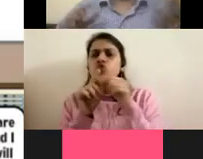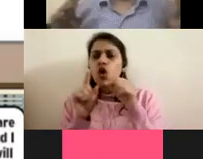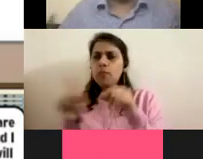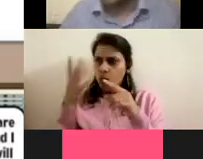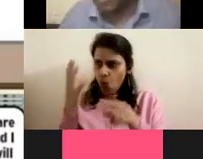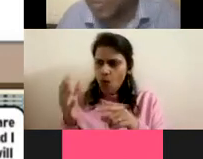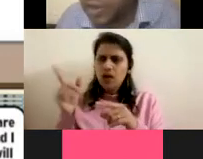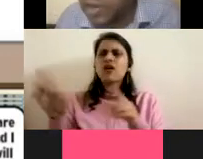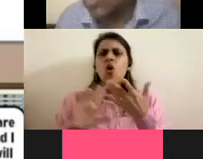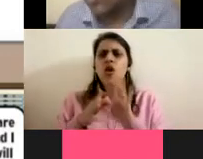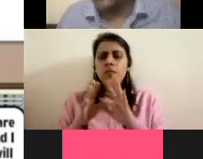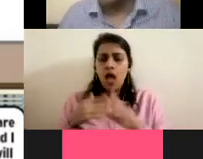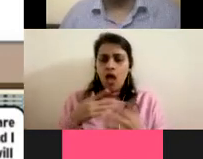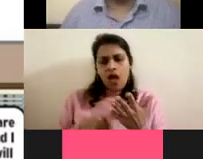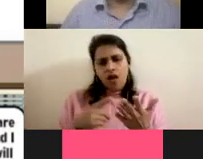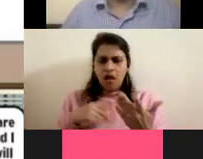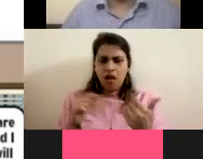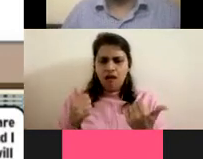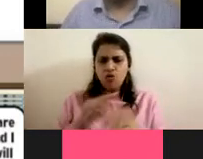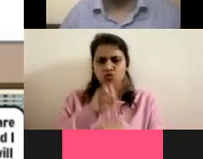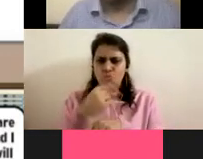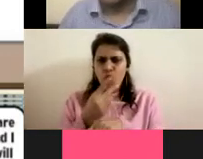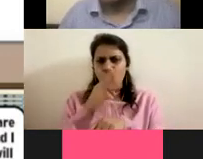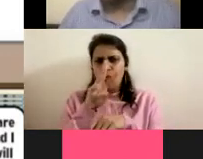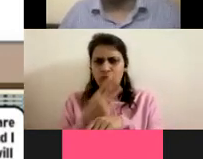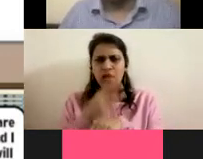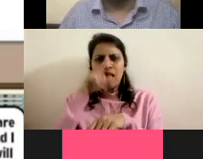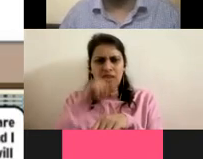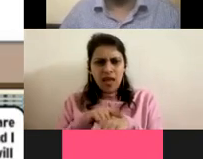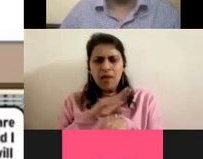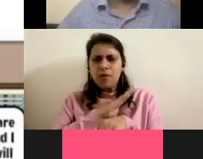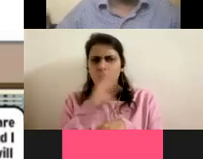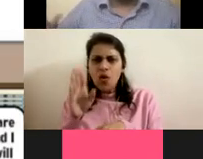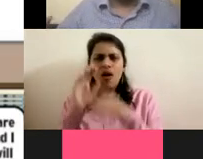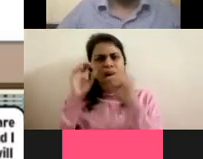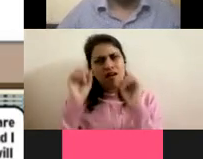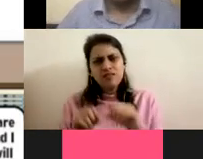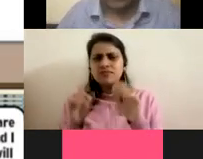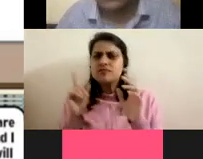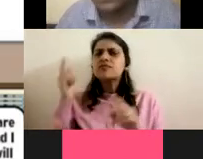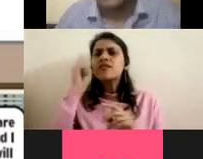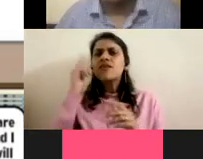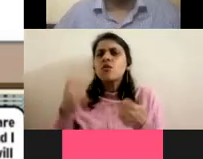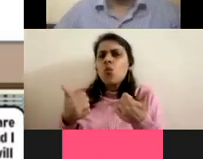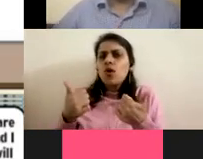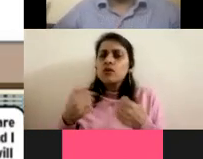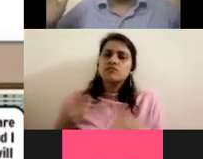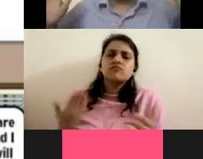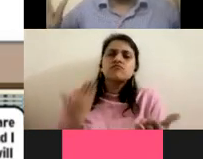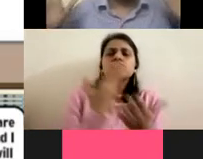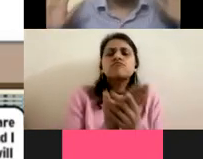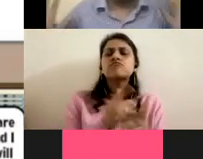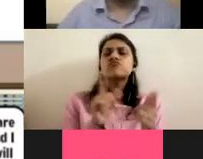job requires intent 2-3 hours, 2-3 days of travel. It's quite intensive. I hope you're fine with it. And this banda ne bola,